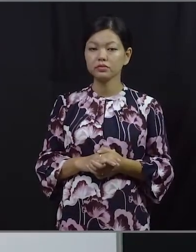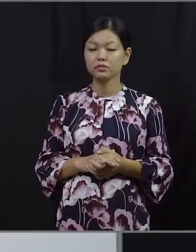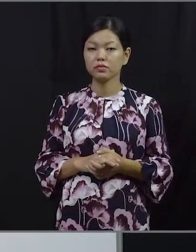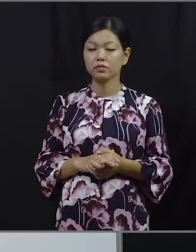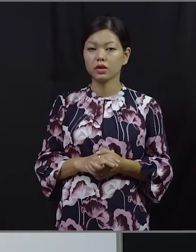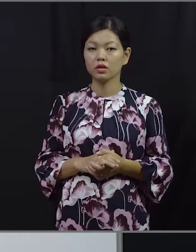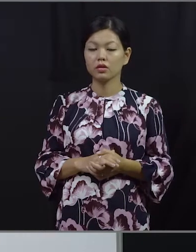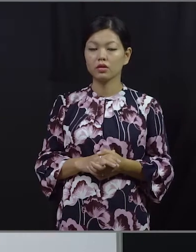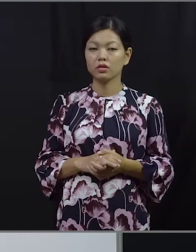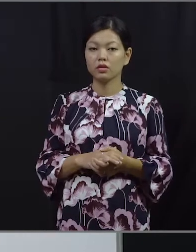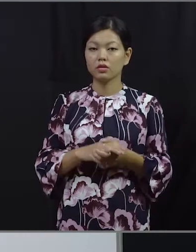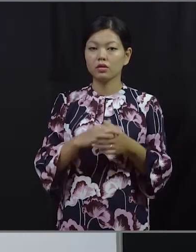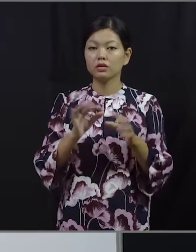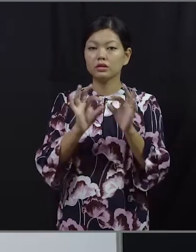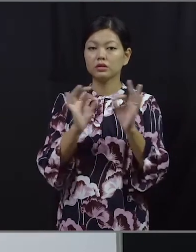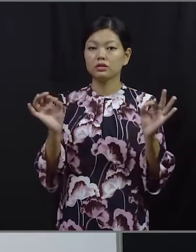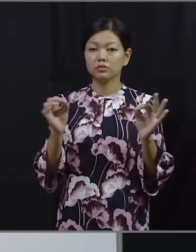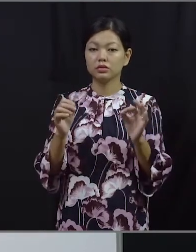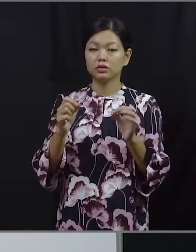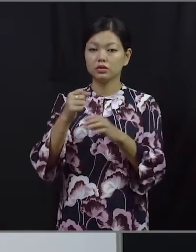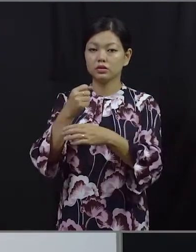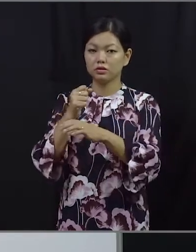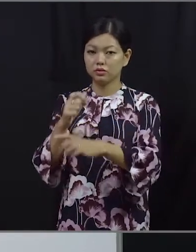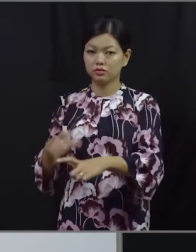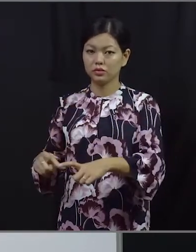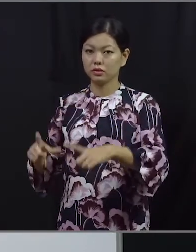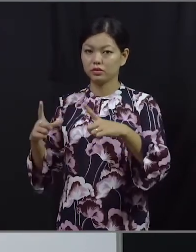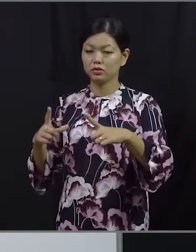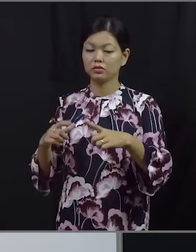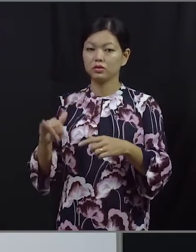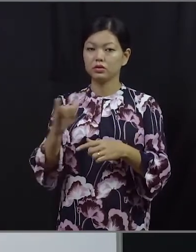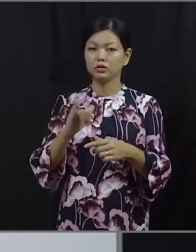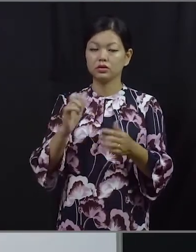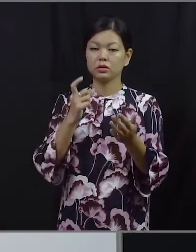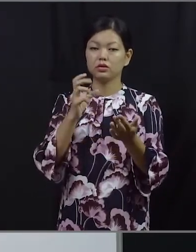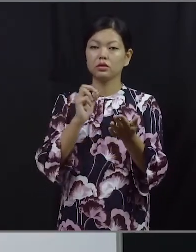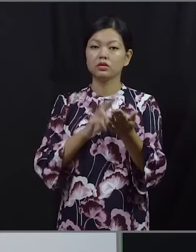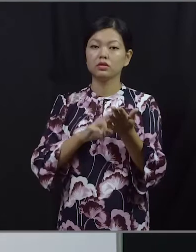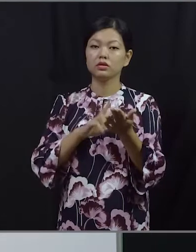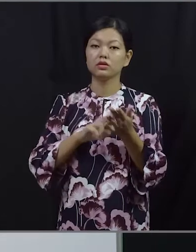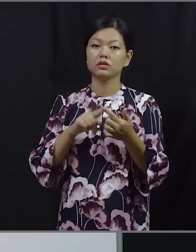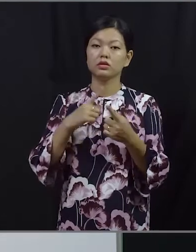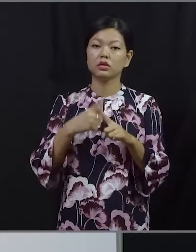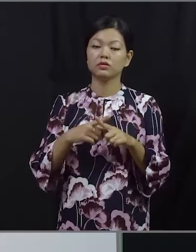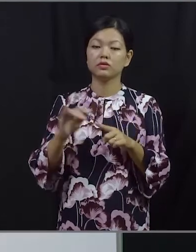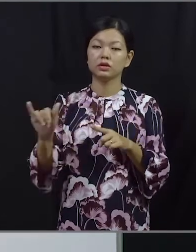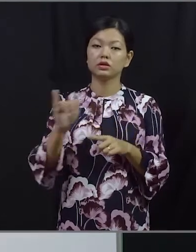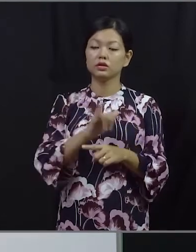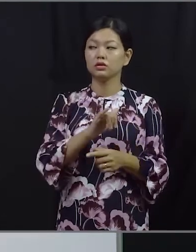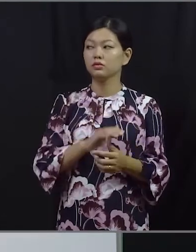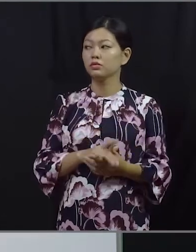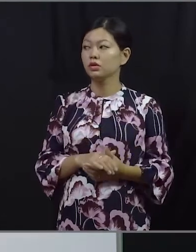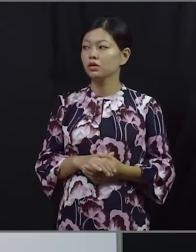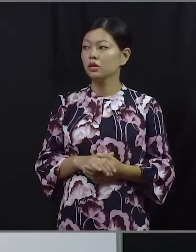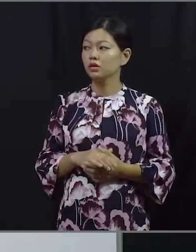same. Okay, so this is focus, and here on the other side this is also focus. If you want, then you can put this F dash. Okay,